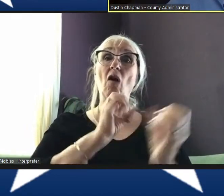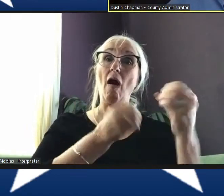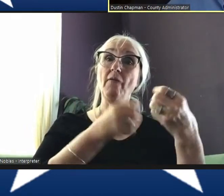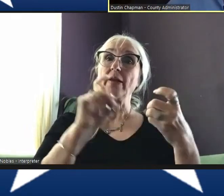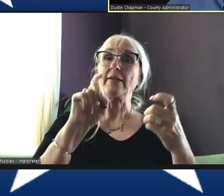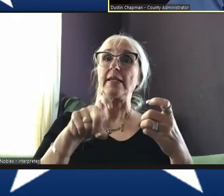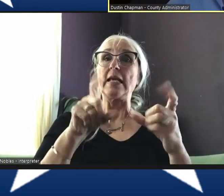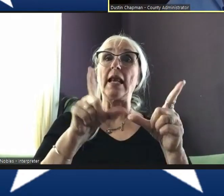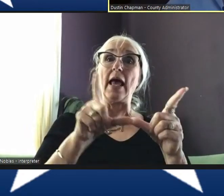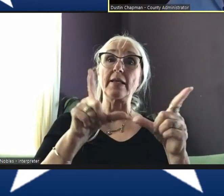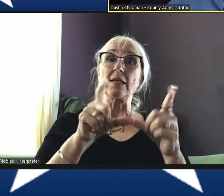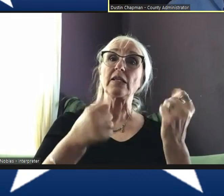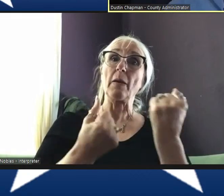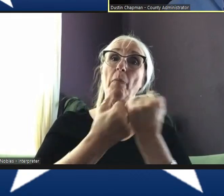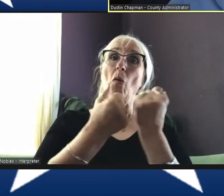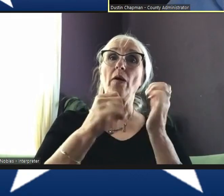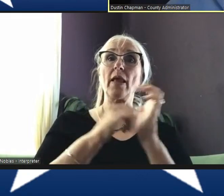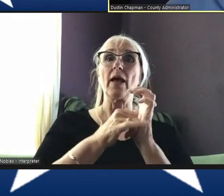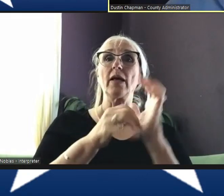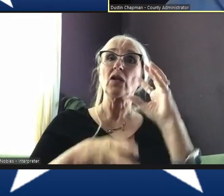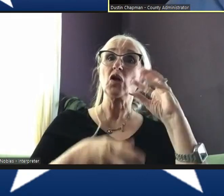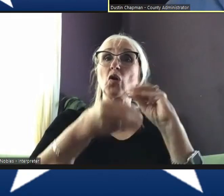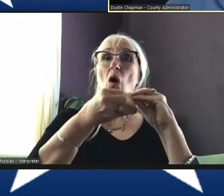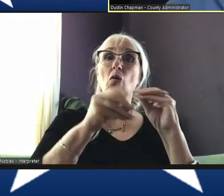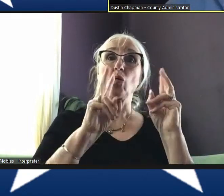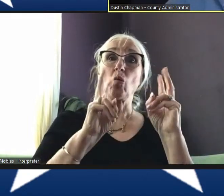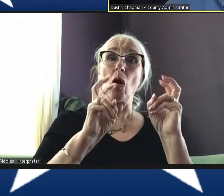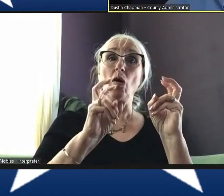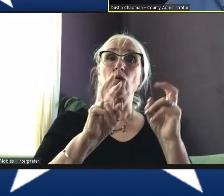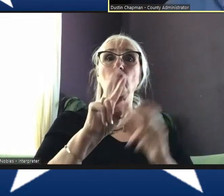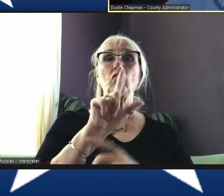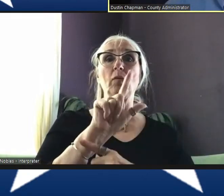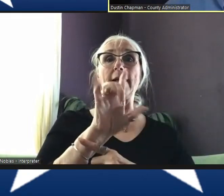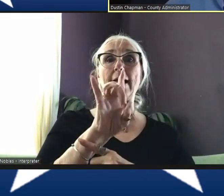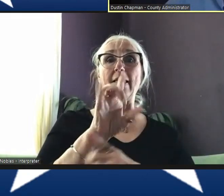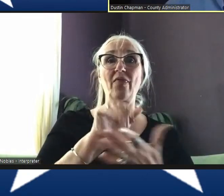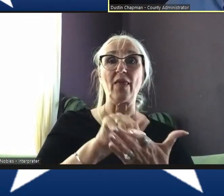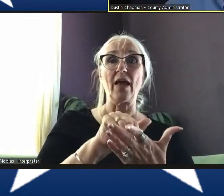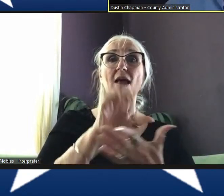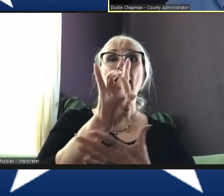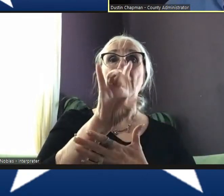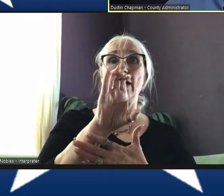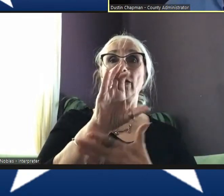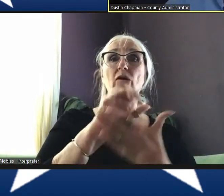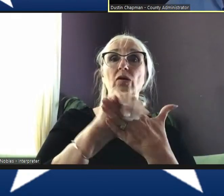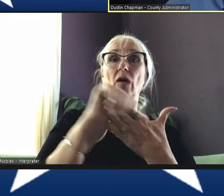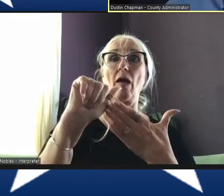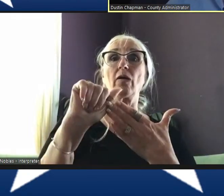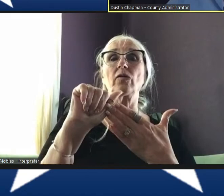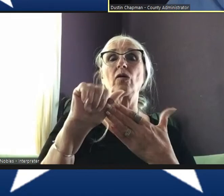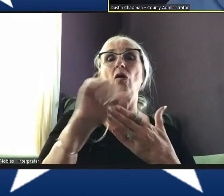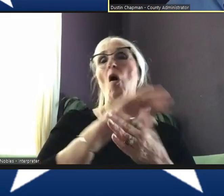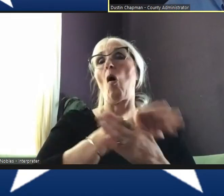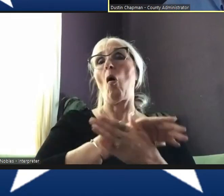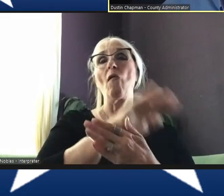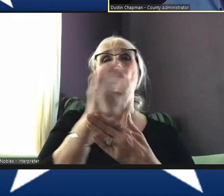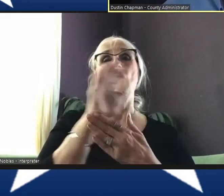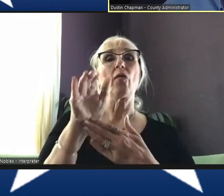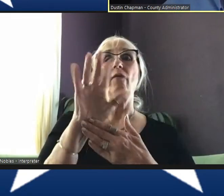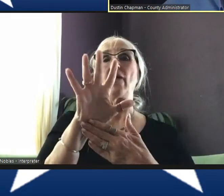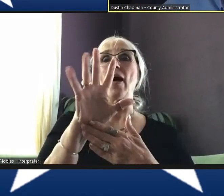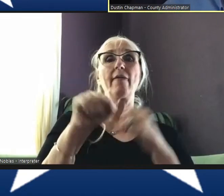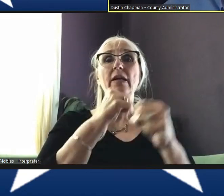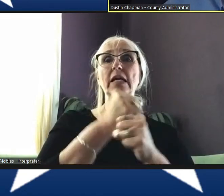to be able to support this. So the total of this quote is $28,800. That's over a 5-year period, which breaks down